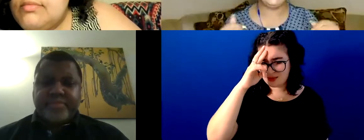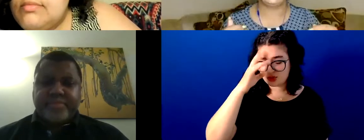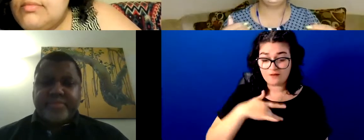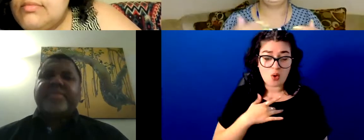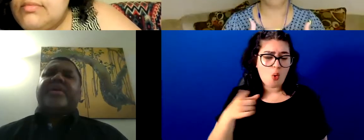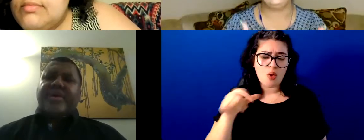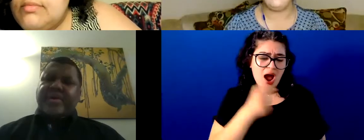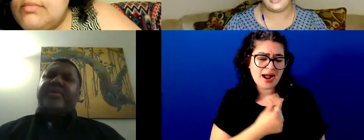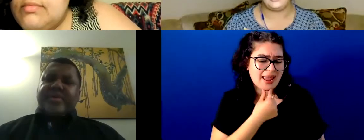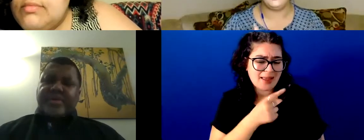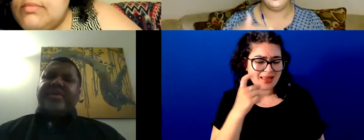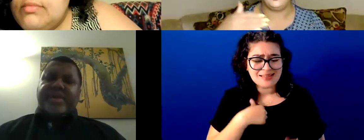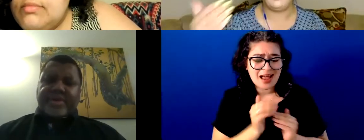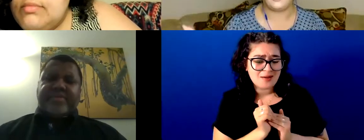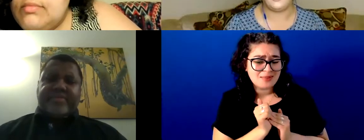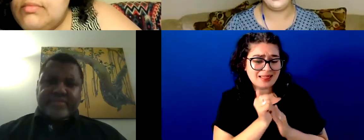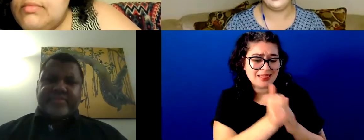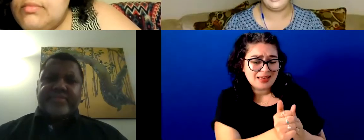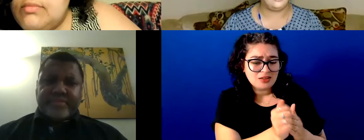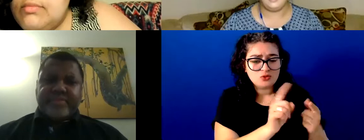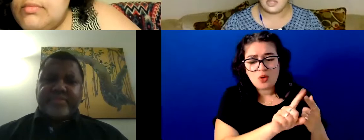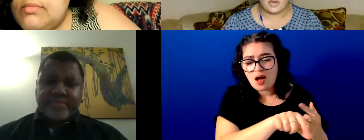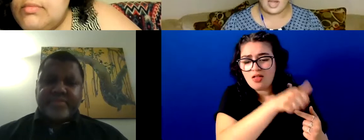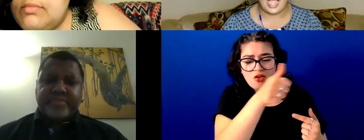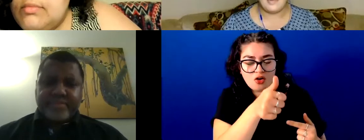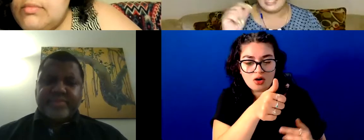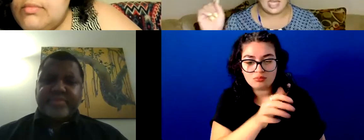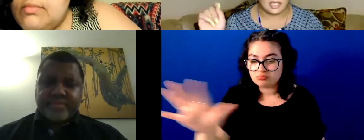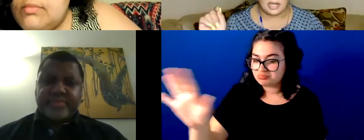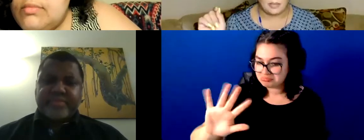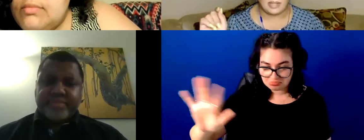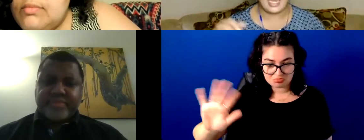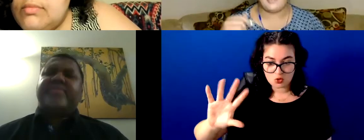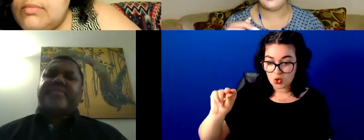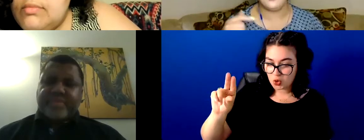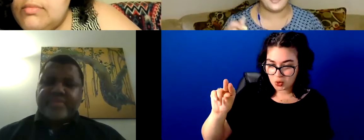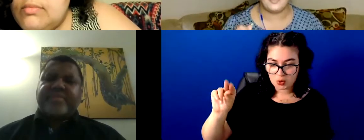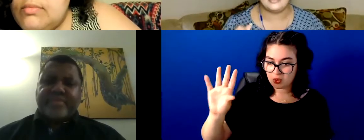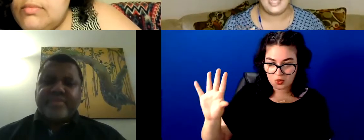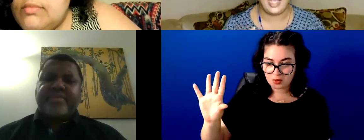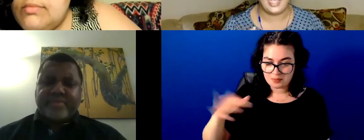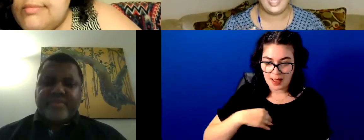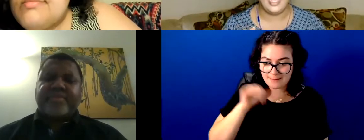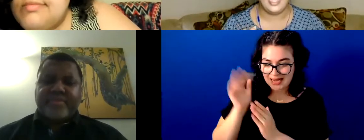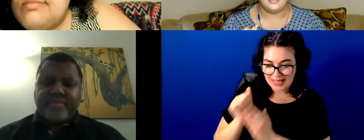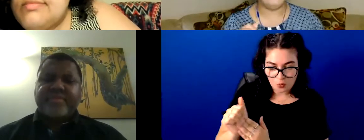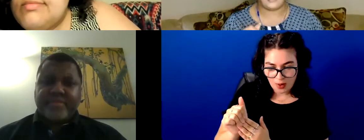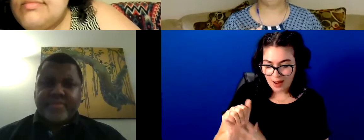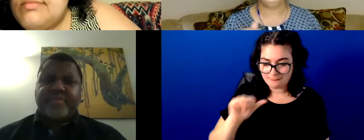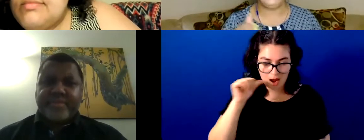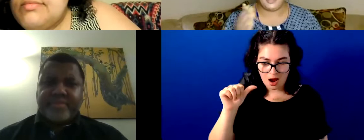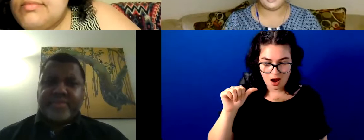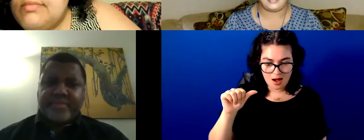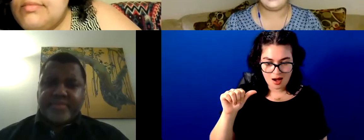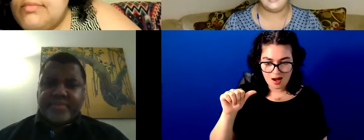because I'm a gateway to what they're going to be. I'm sorry, I'm nobody's notch on a belt, and I'm also nobody's gateway. I will be